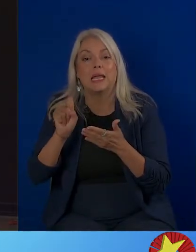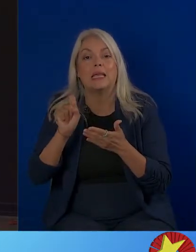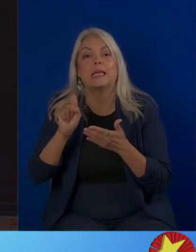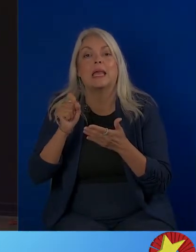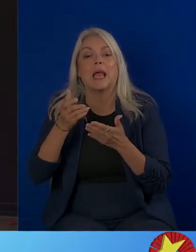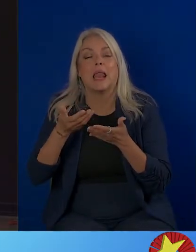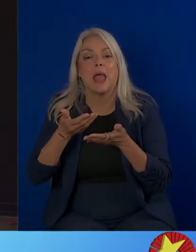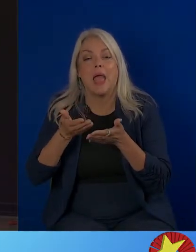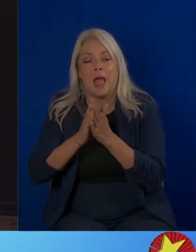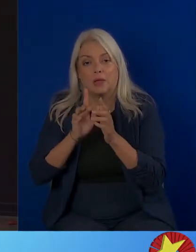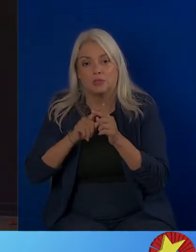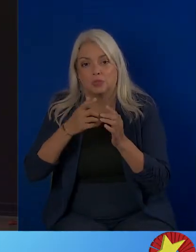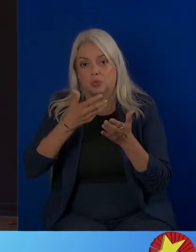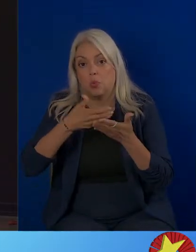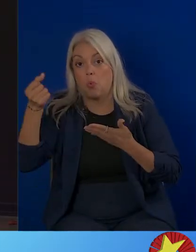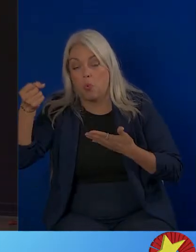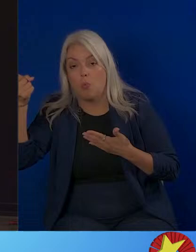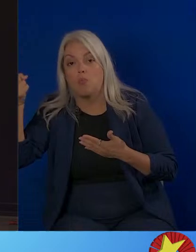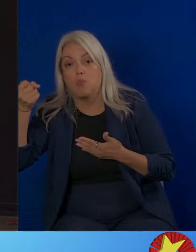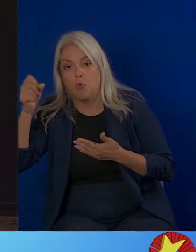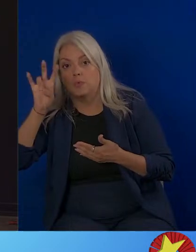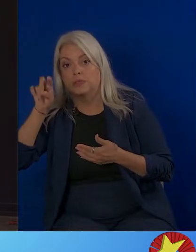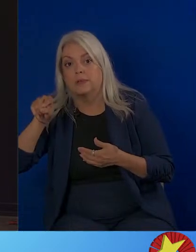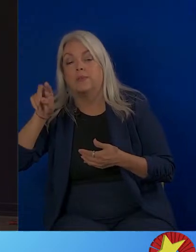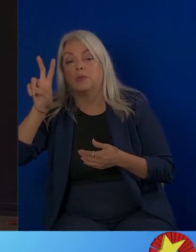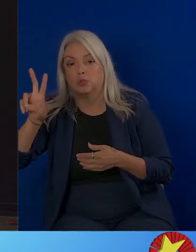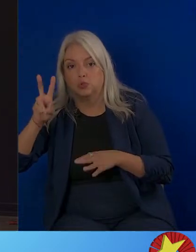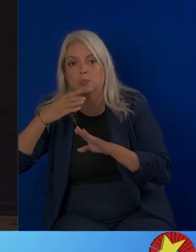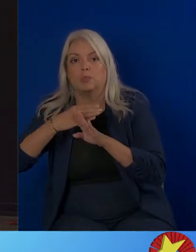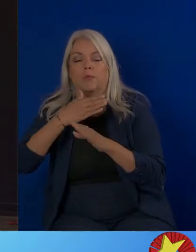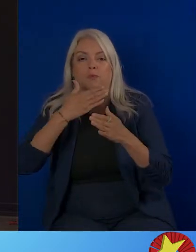the consent agenda prior to voting.